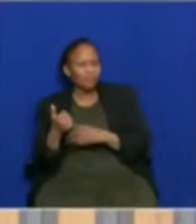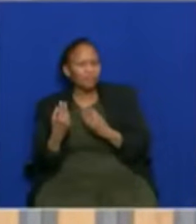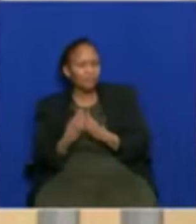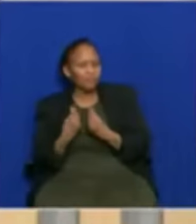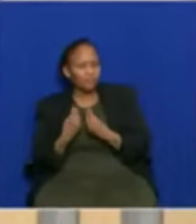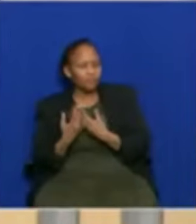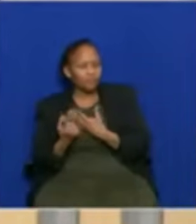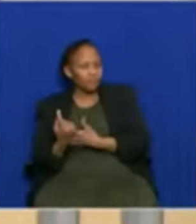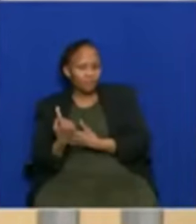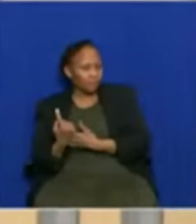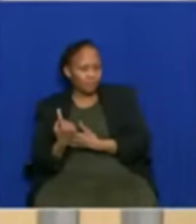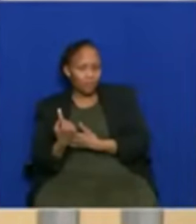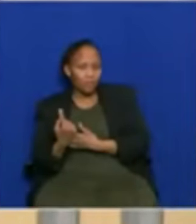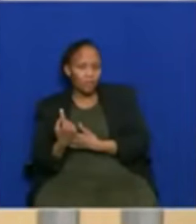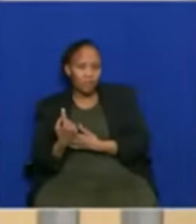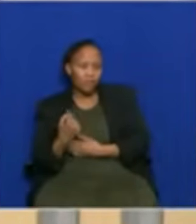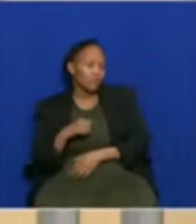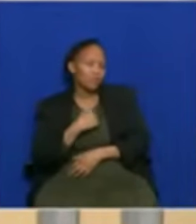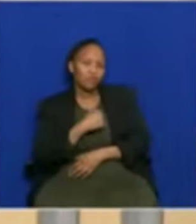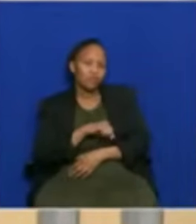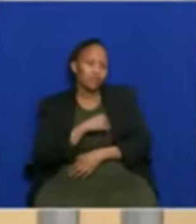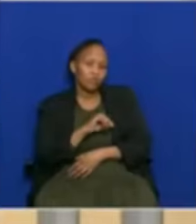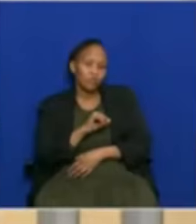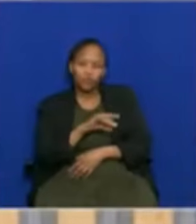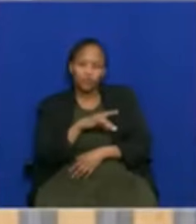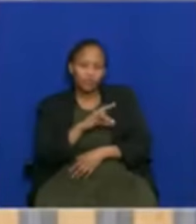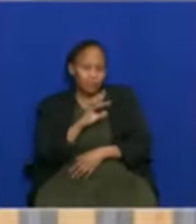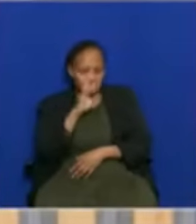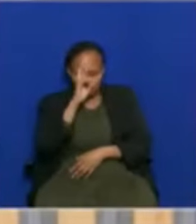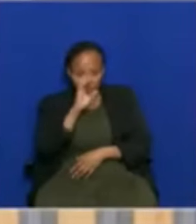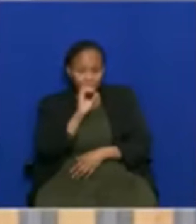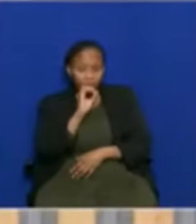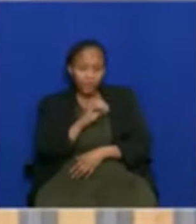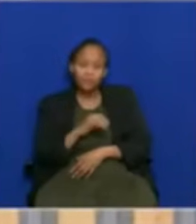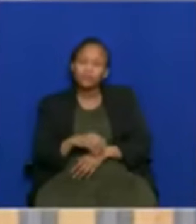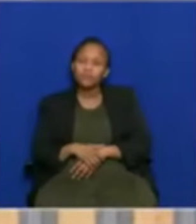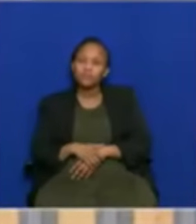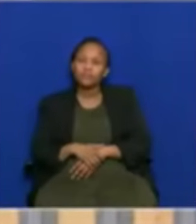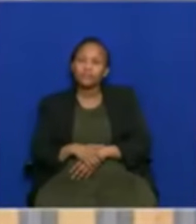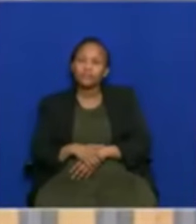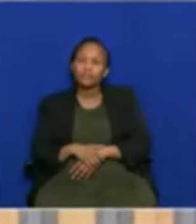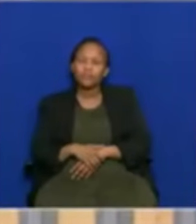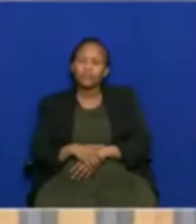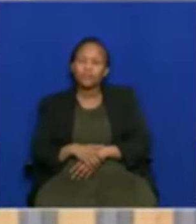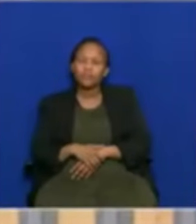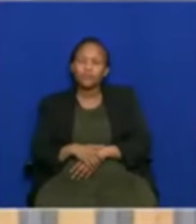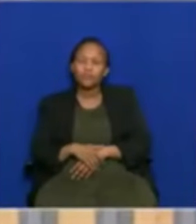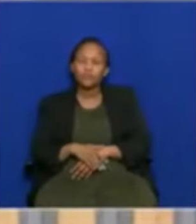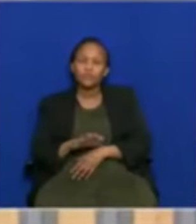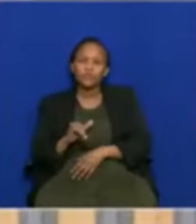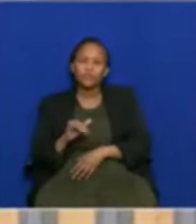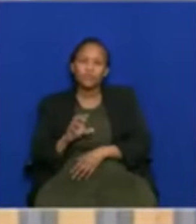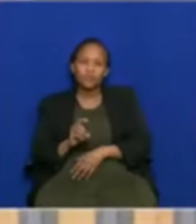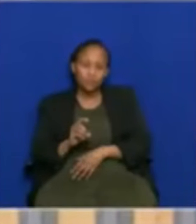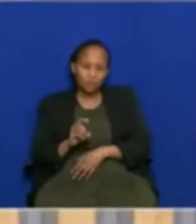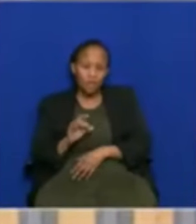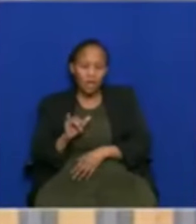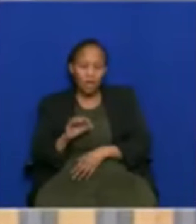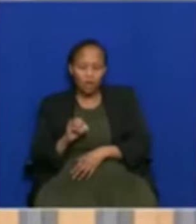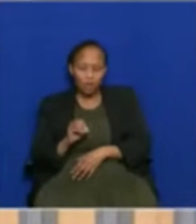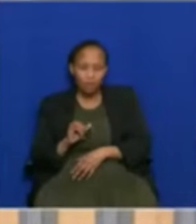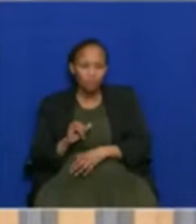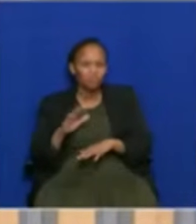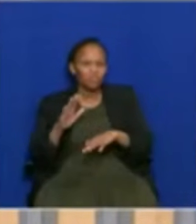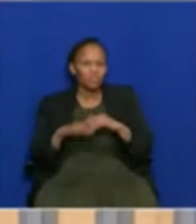No, Chair, not that I could recall. So the IO does not have sight of the charge sheet before it's finalized?